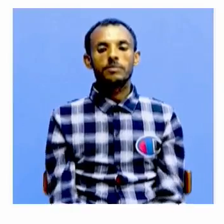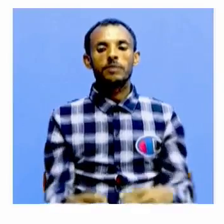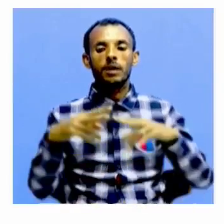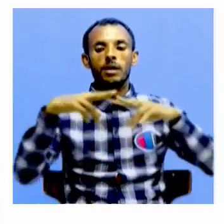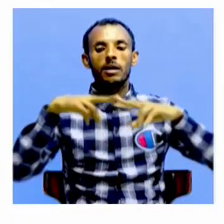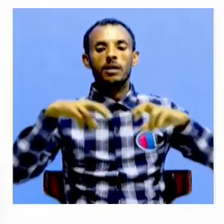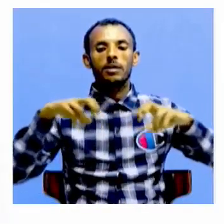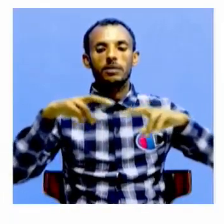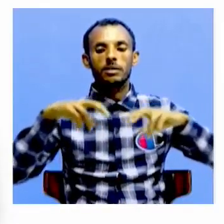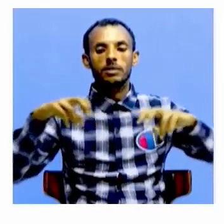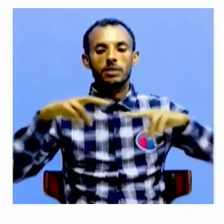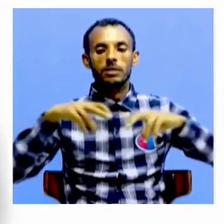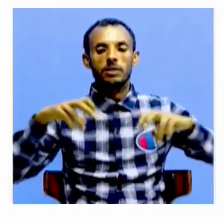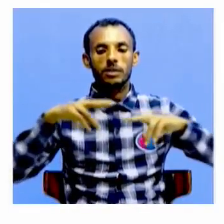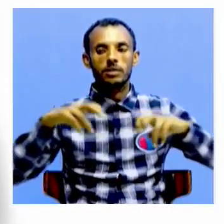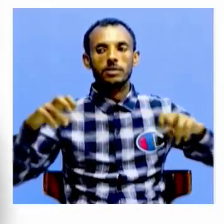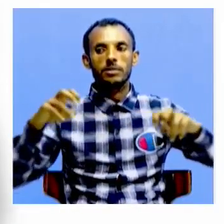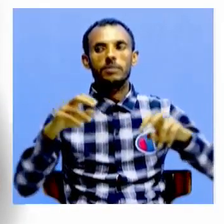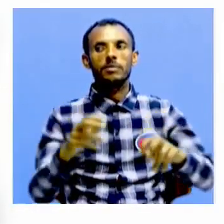research